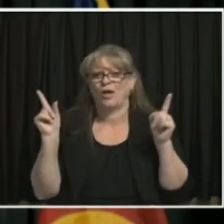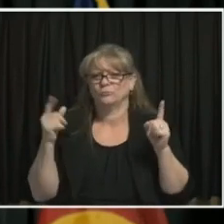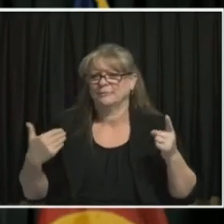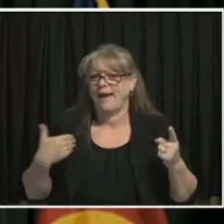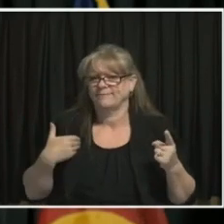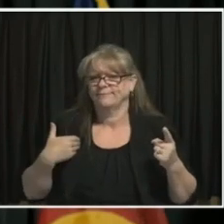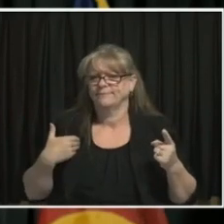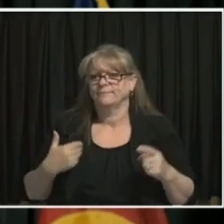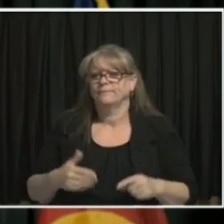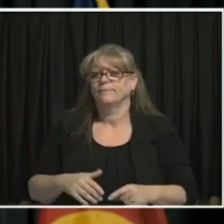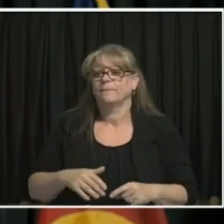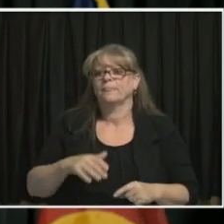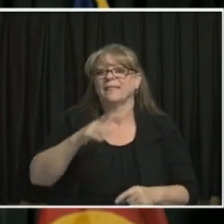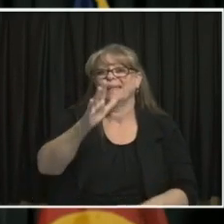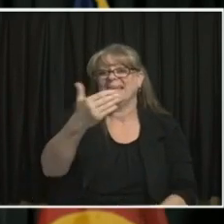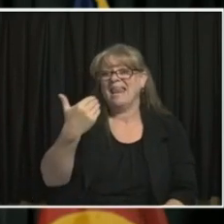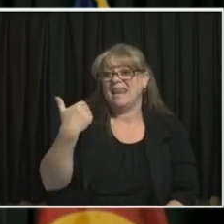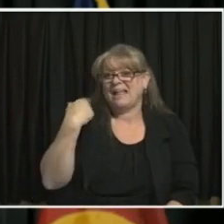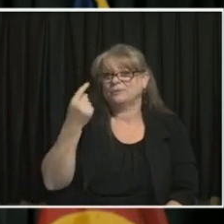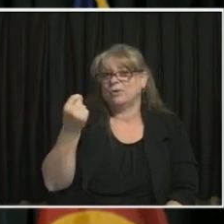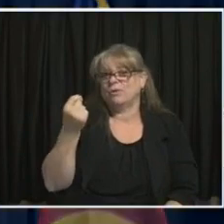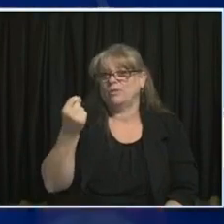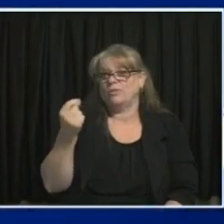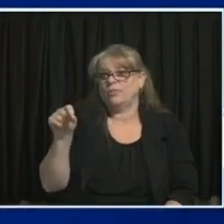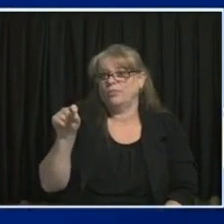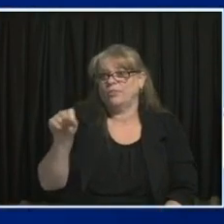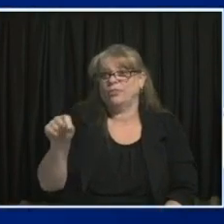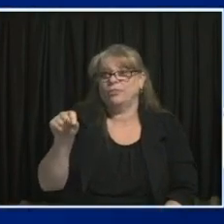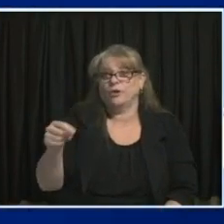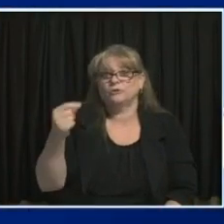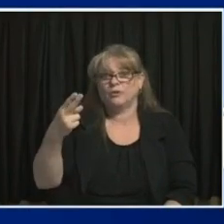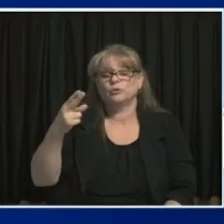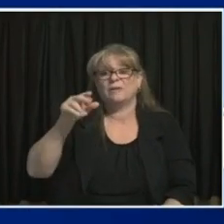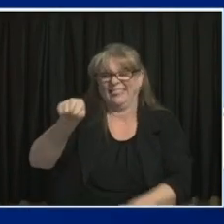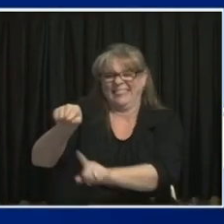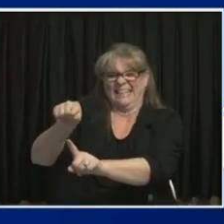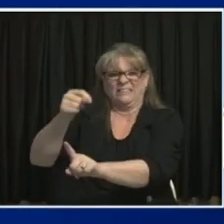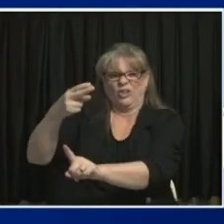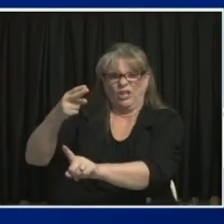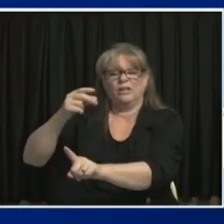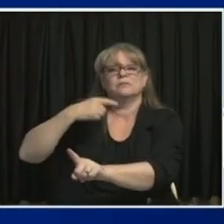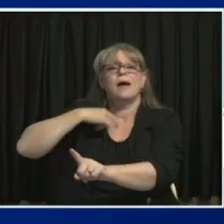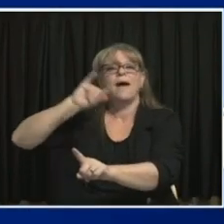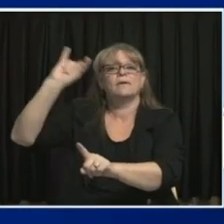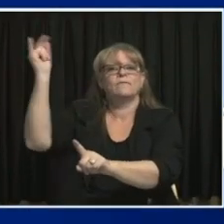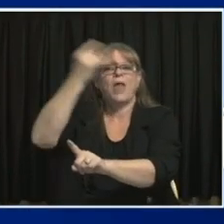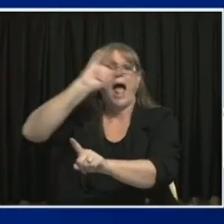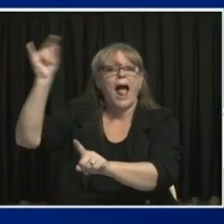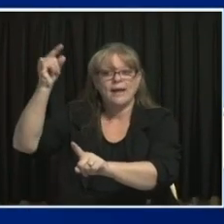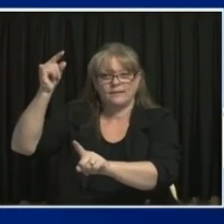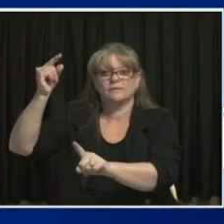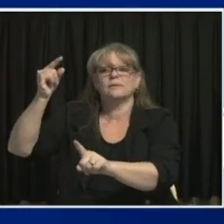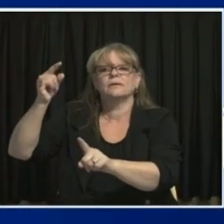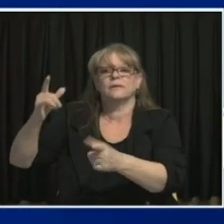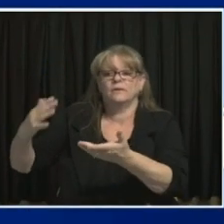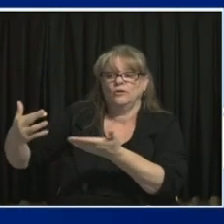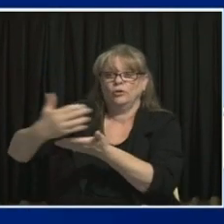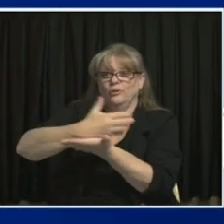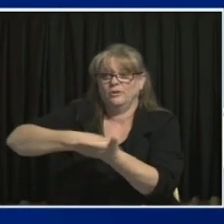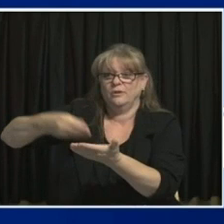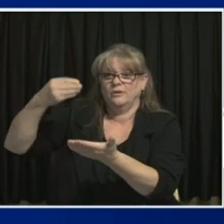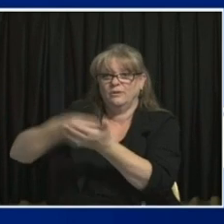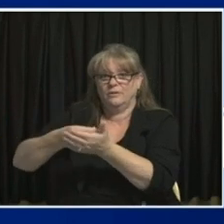local aviators is donating their time and resources to raise money and awareness for the HelpColoradoNow.org program